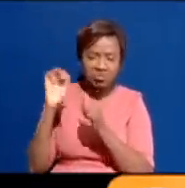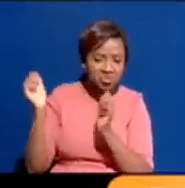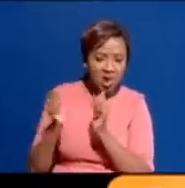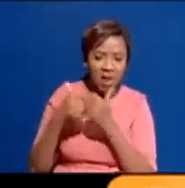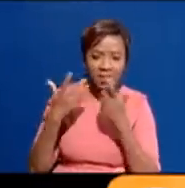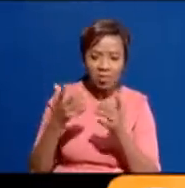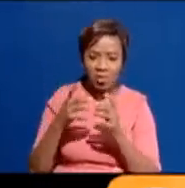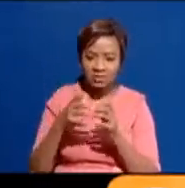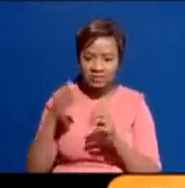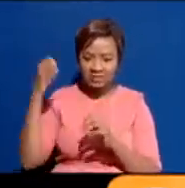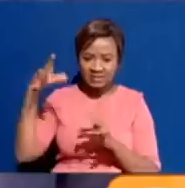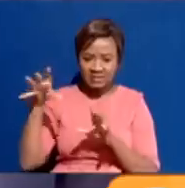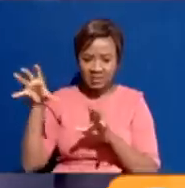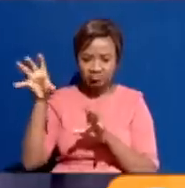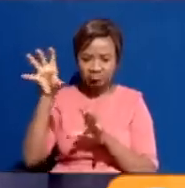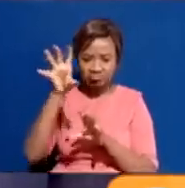sun is positioned.